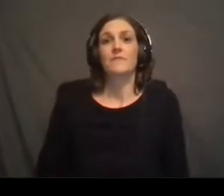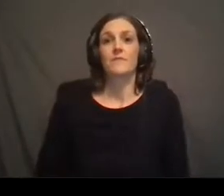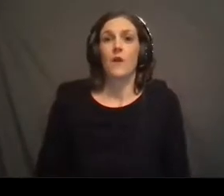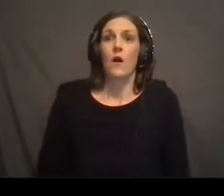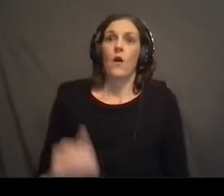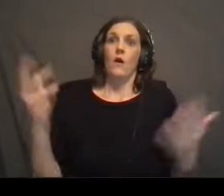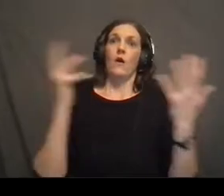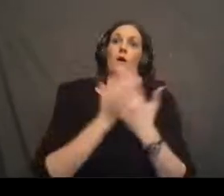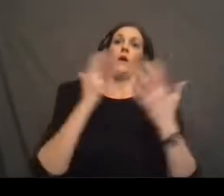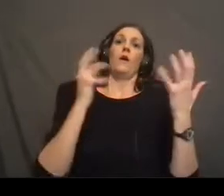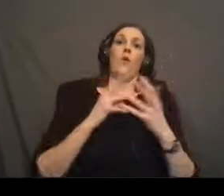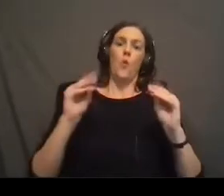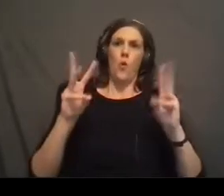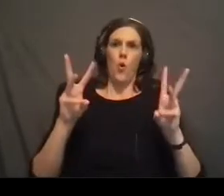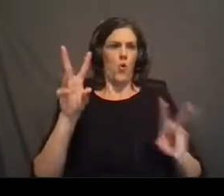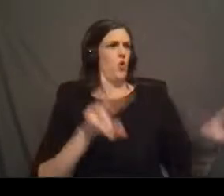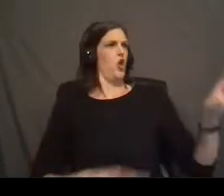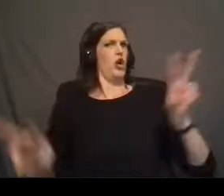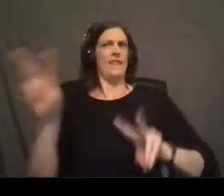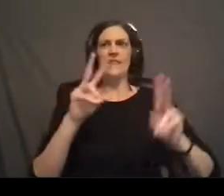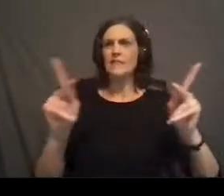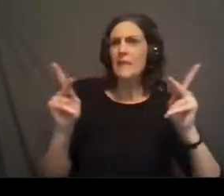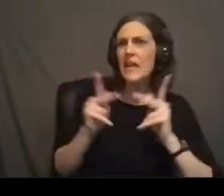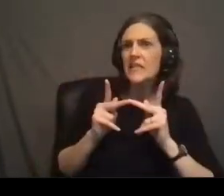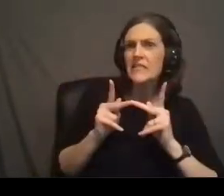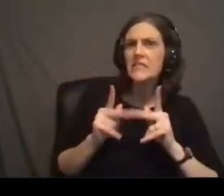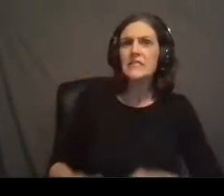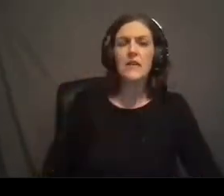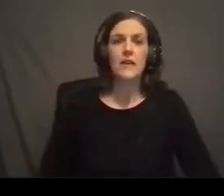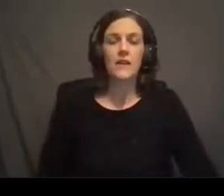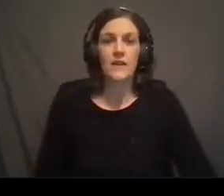Whoa, look at this place.